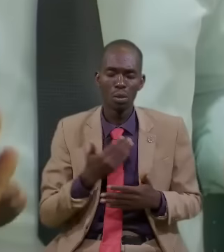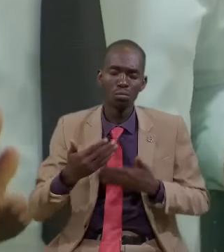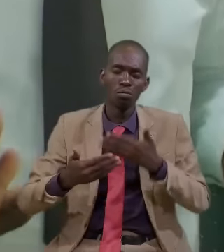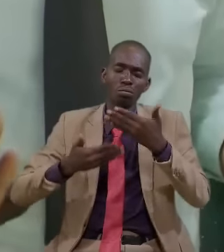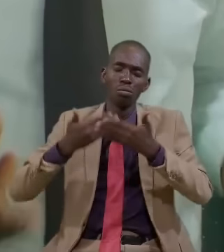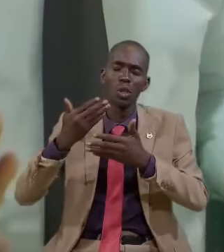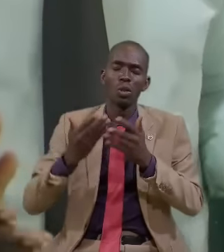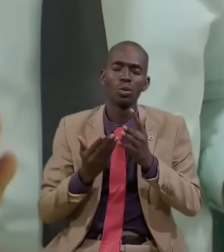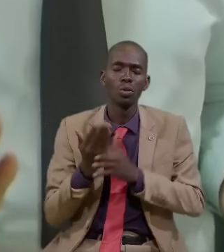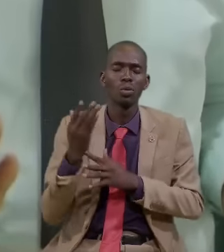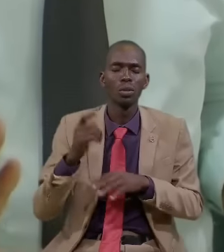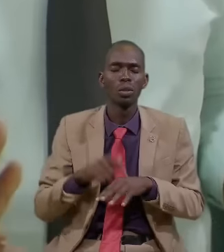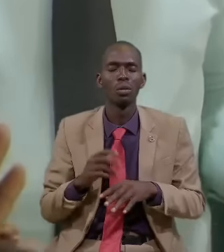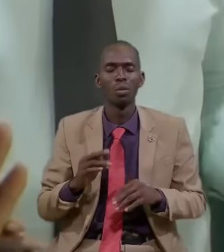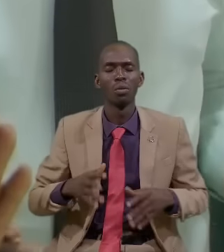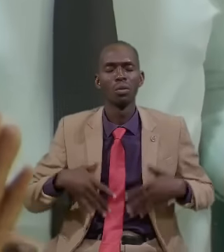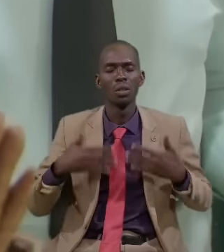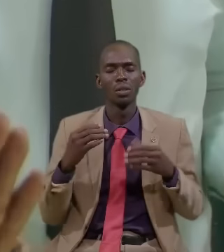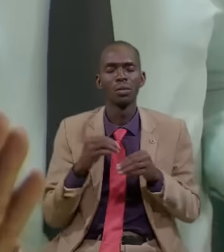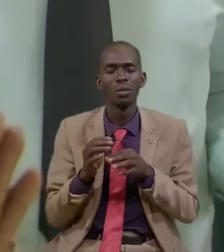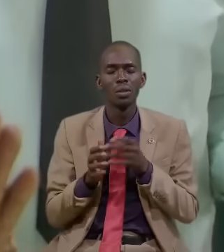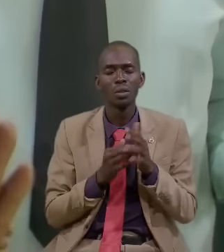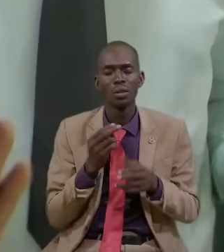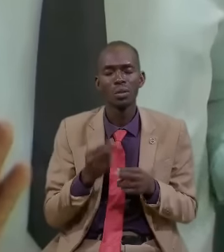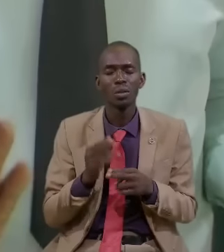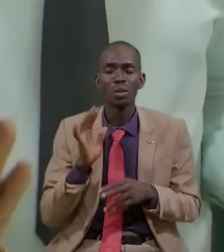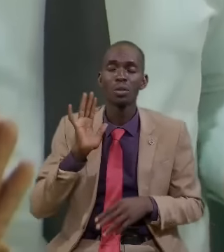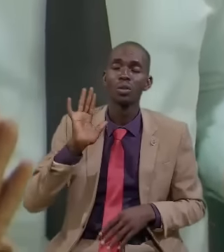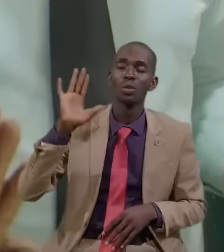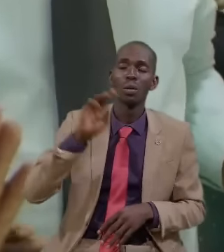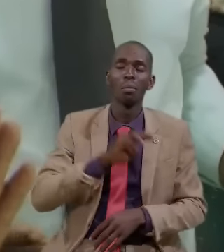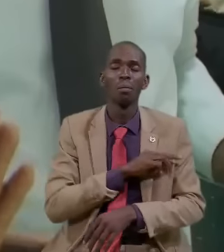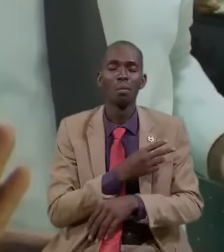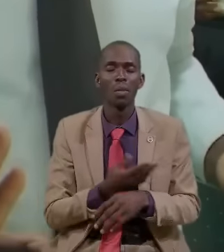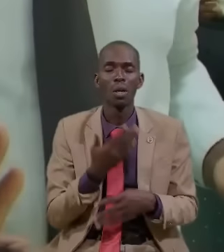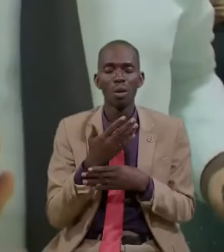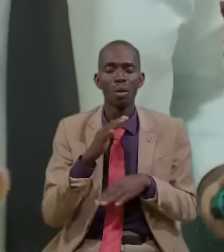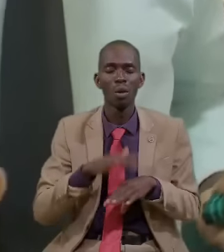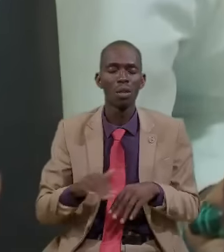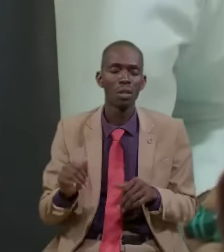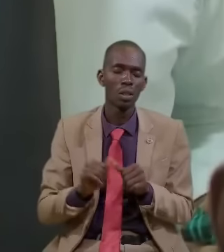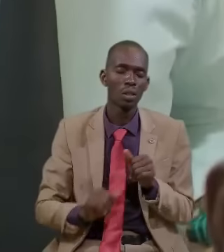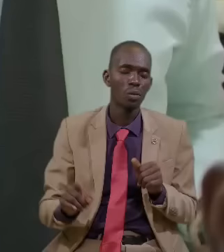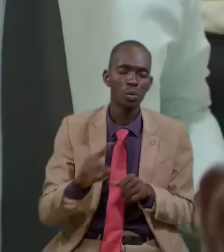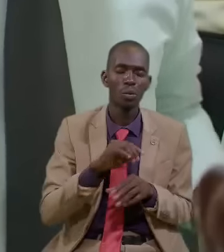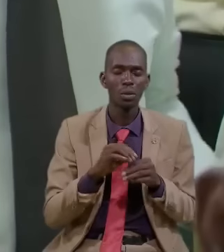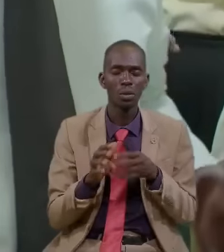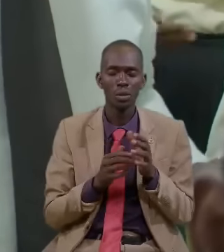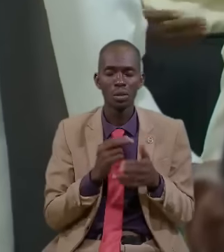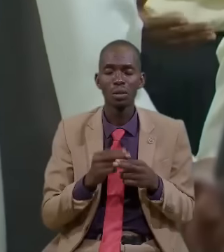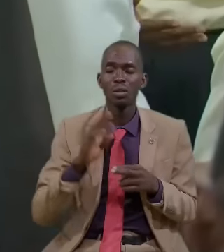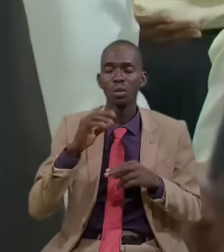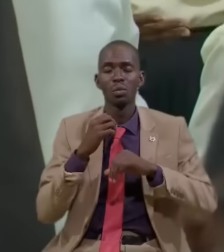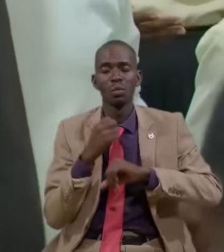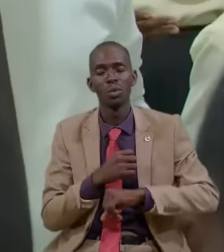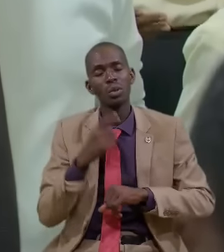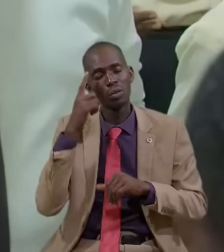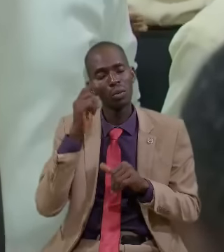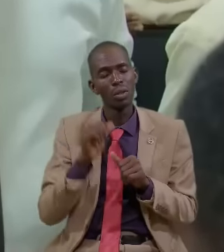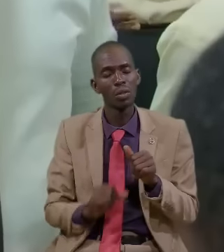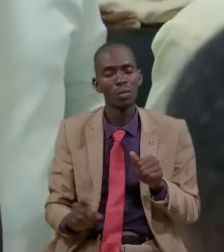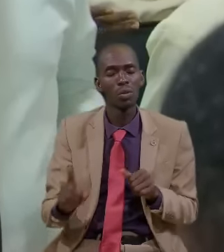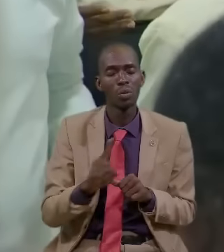name. Your mighty hand on everyone. Your protection for everyone.